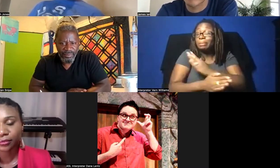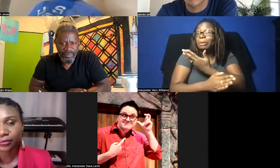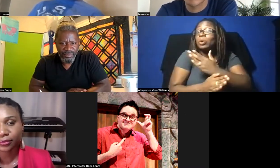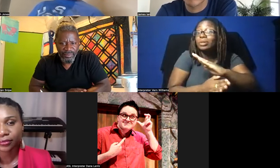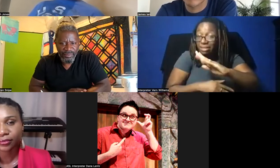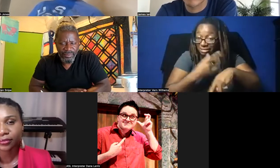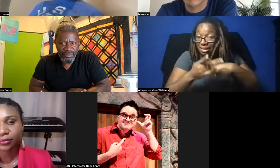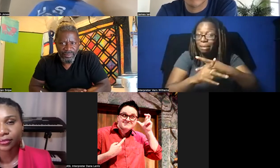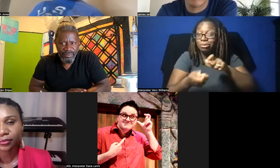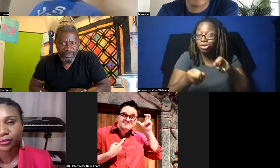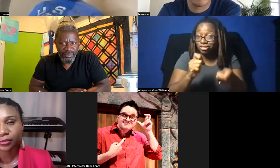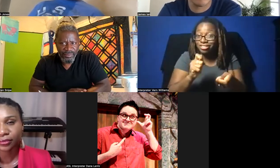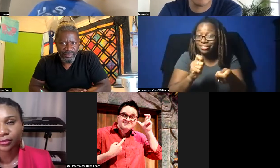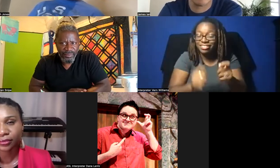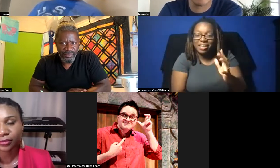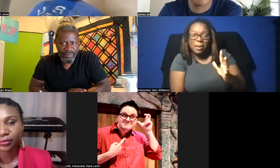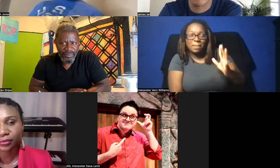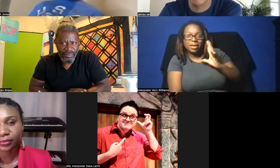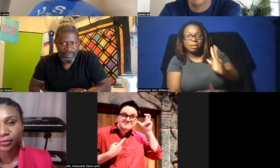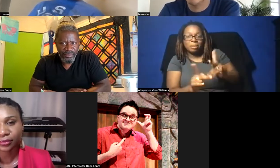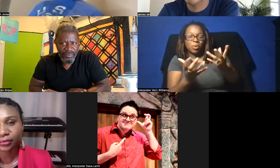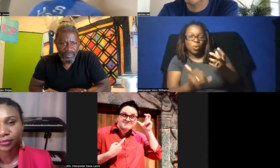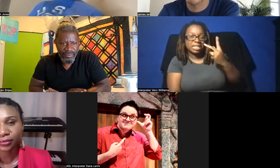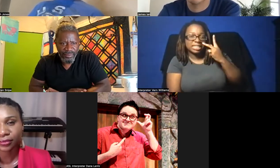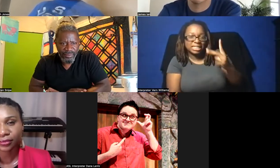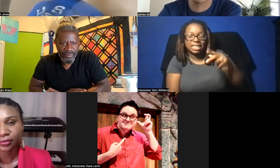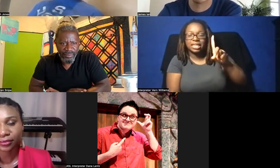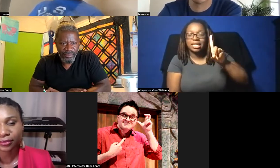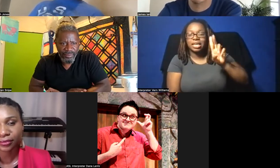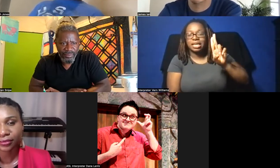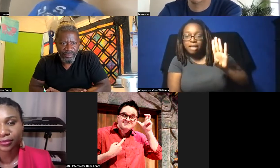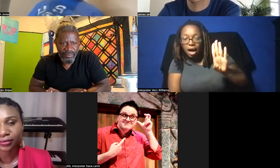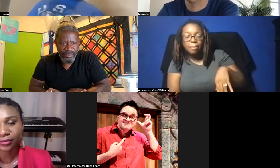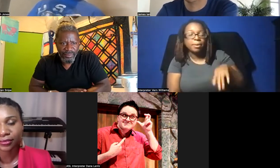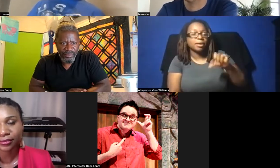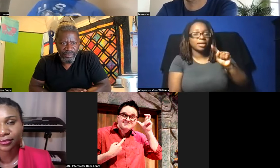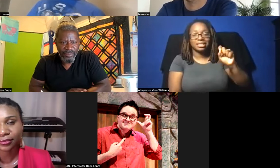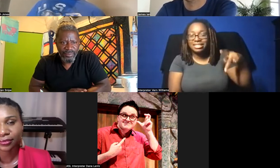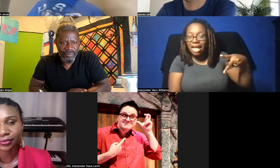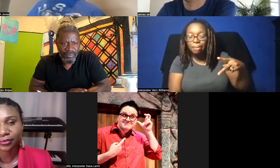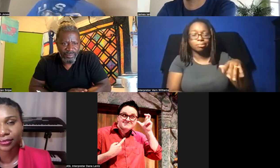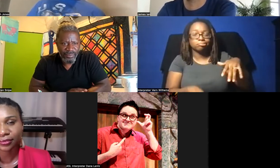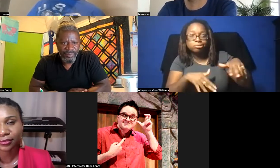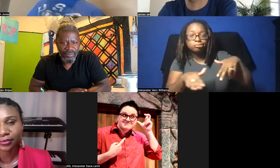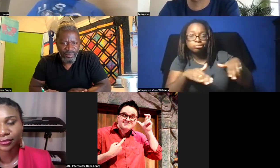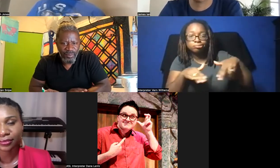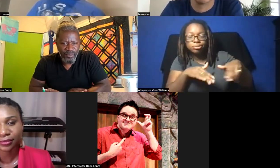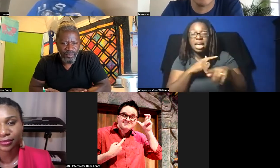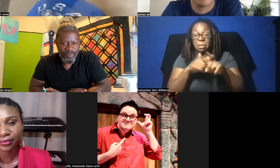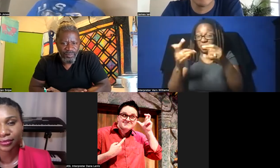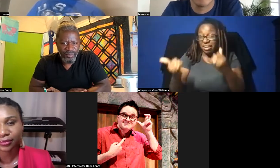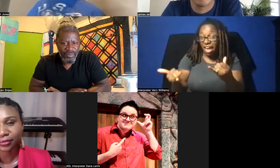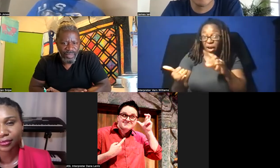Back in the day, everybody wanted to hear dubstep and Skrillex. Now you can't go to a vibe show without